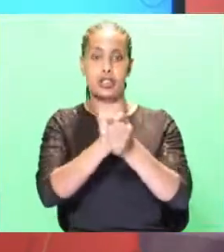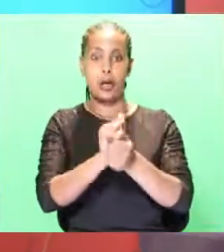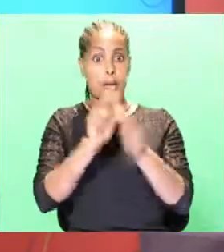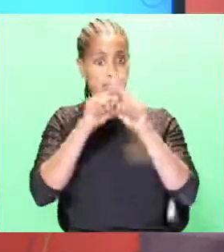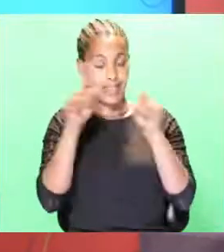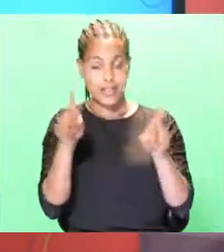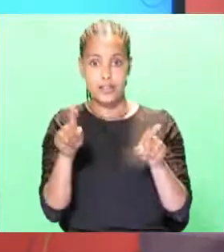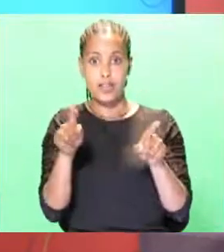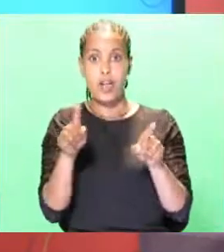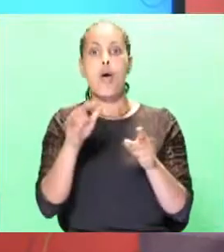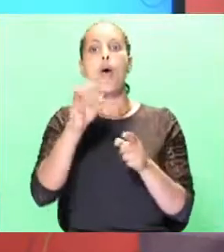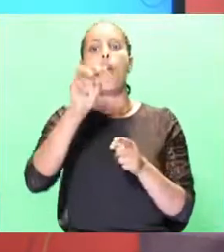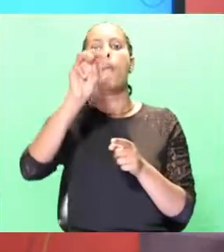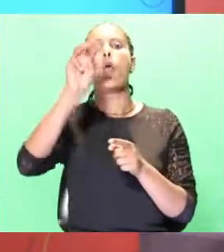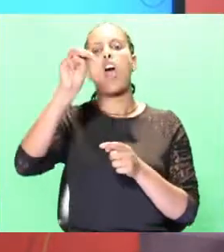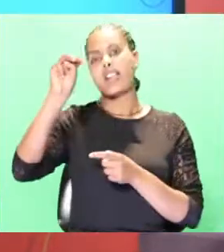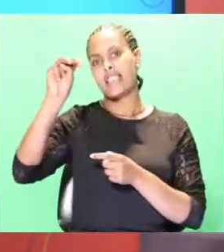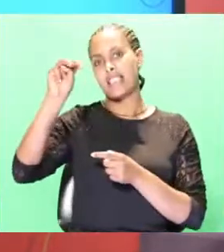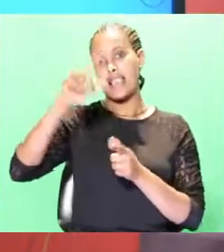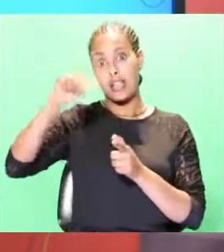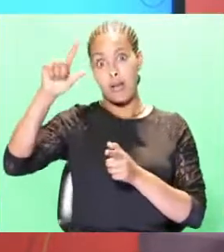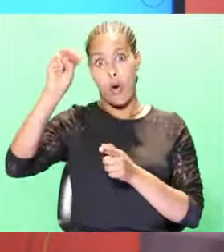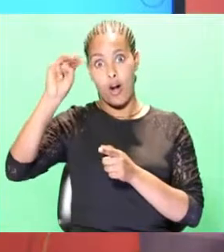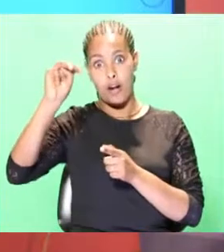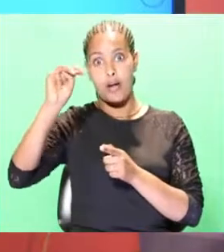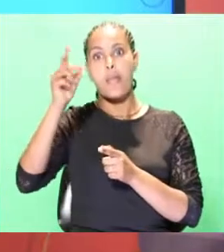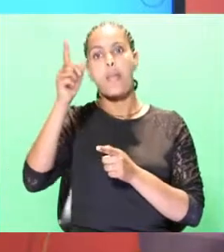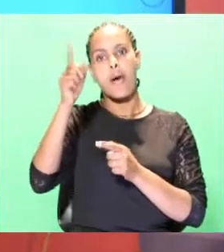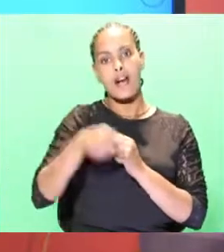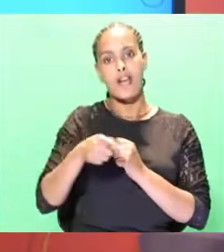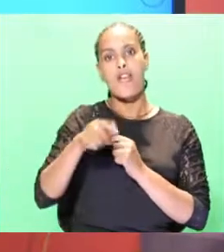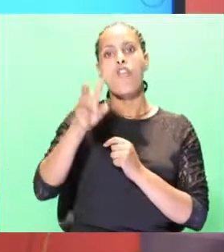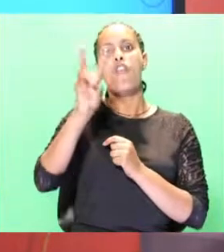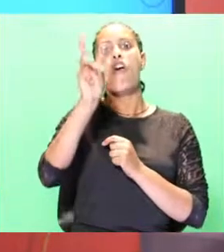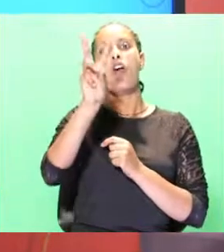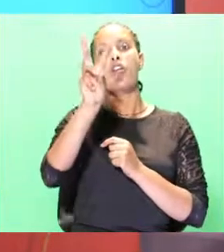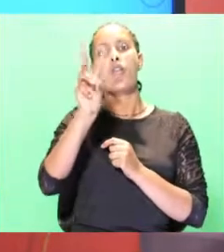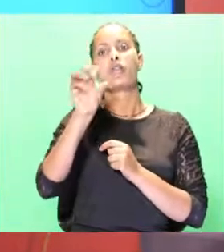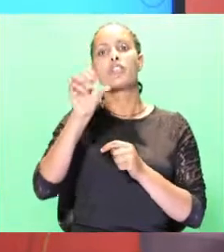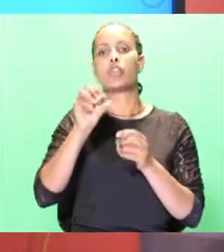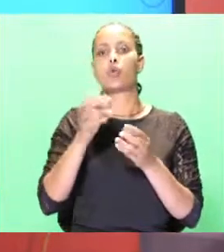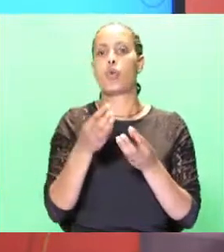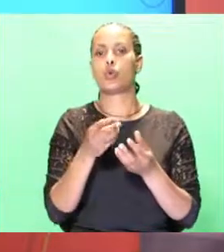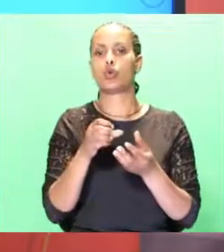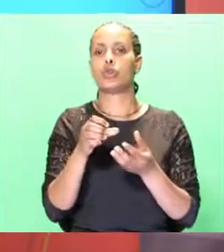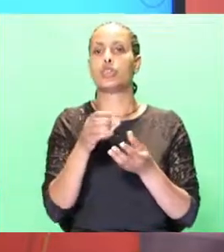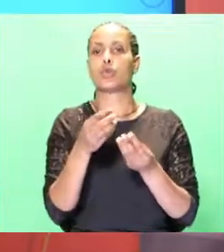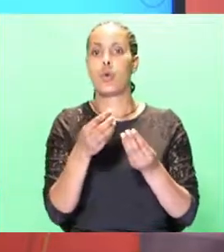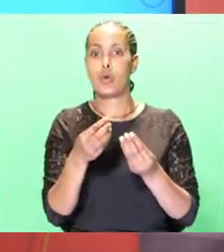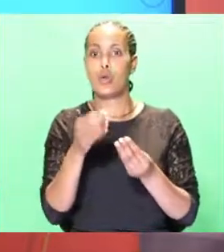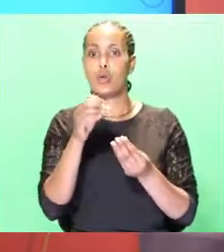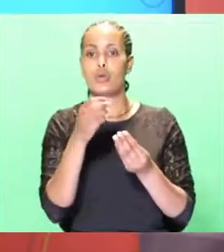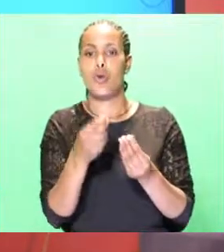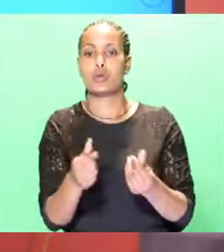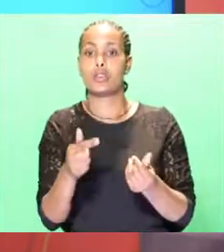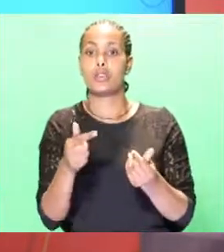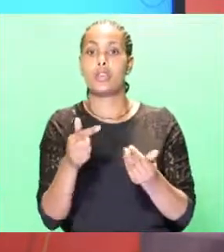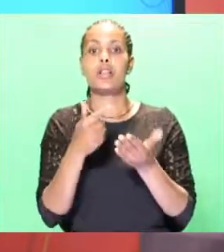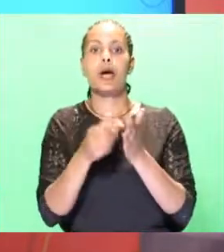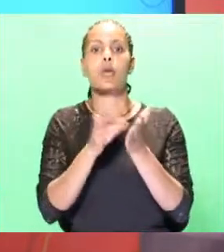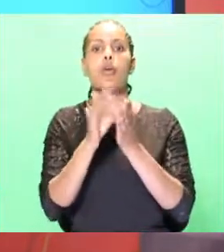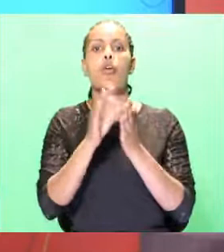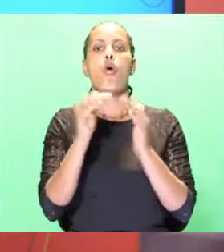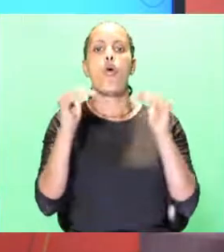But molarity, number of mole divided by volume of the solution. From this number of mole